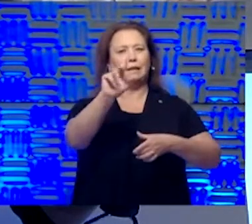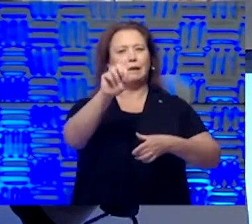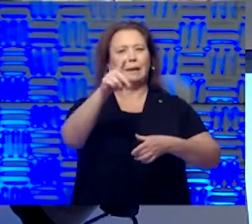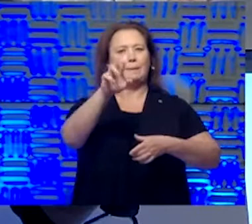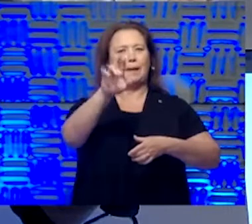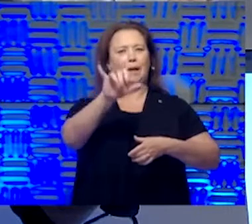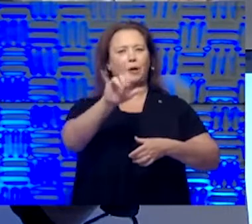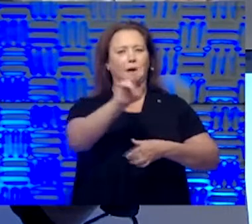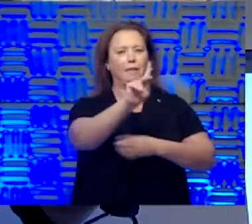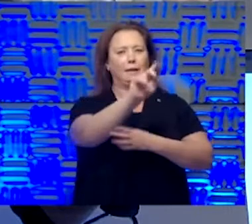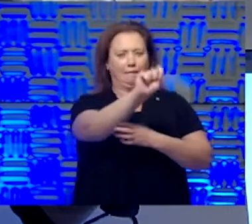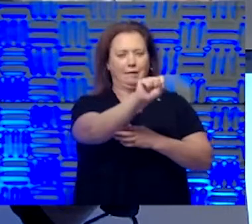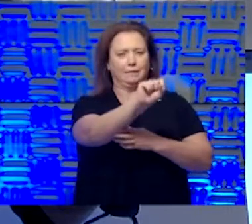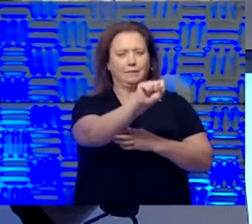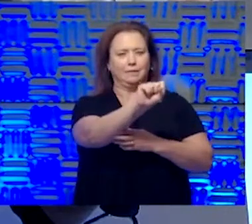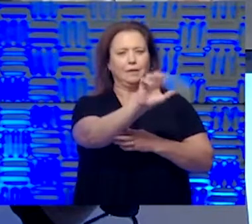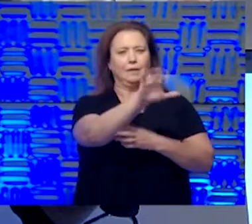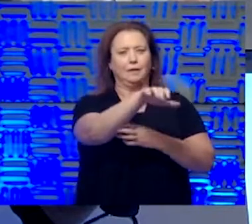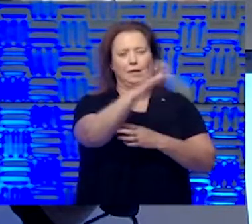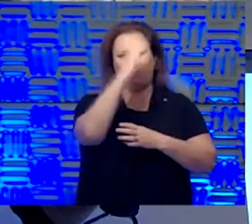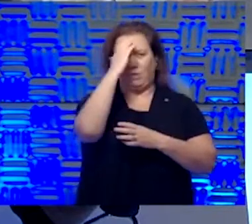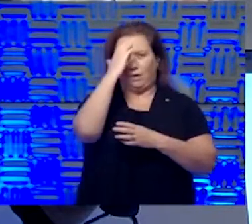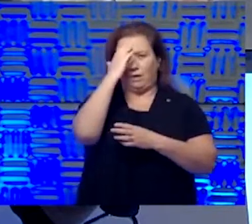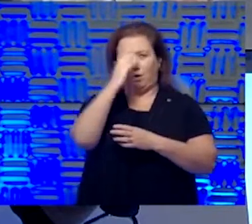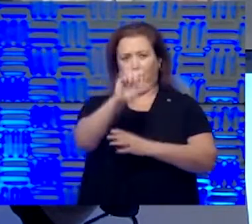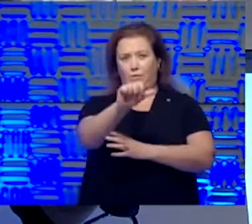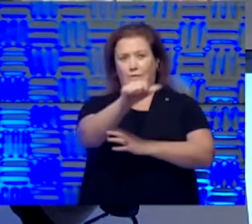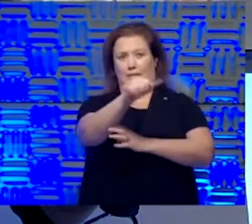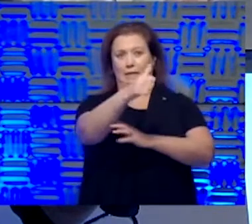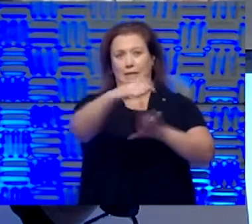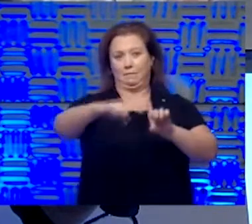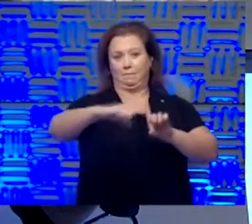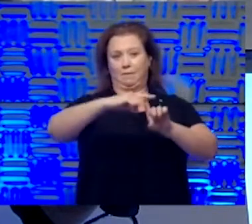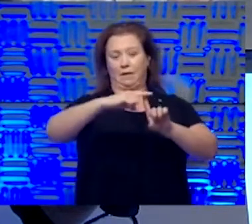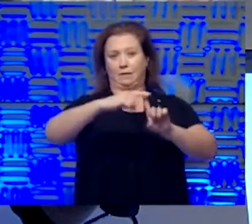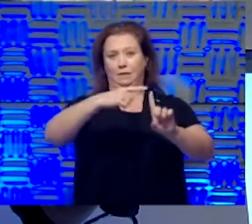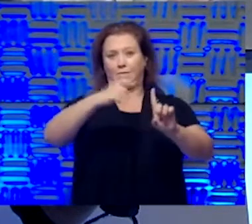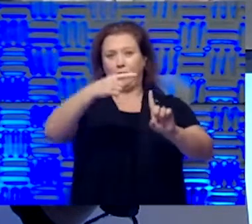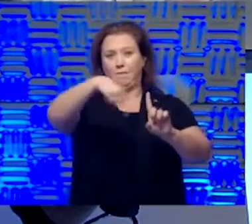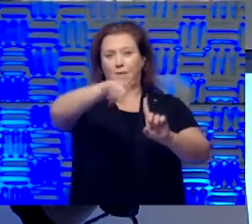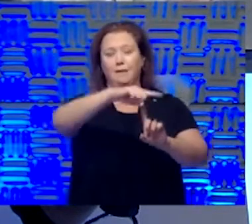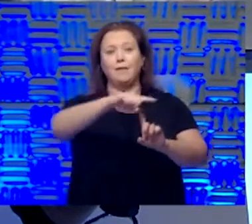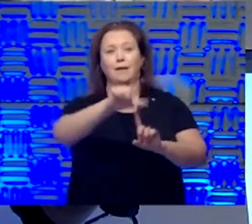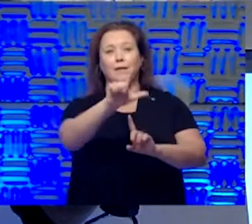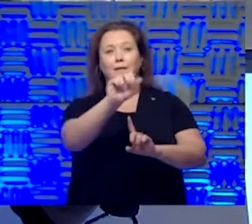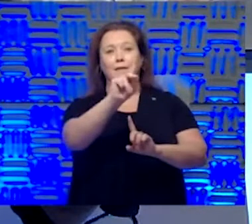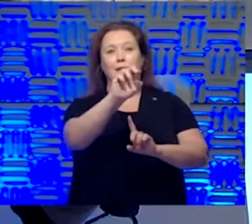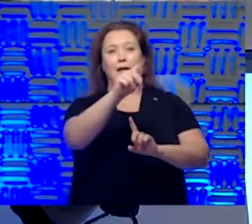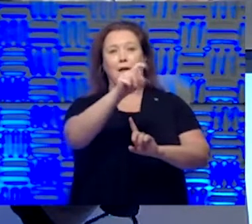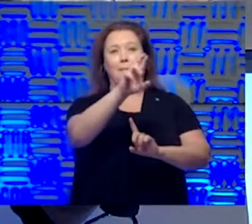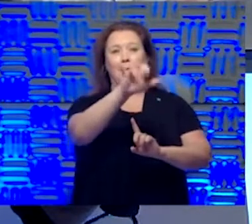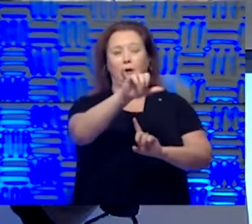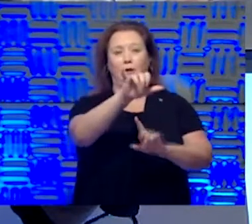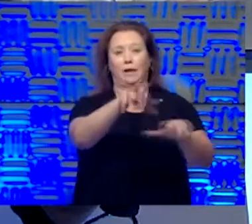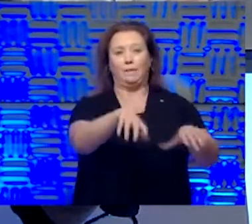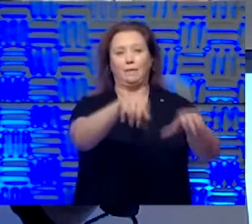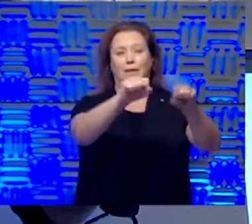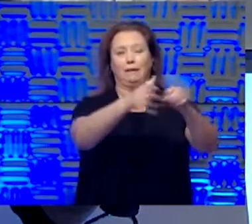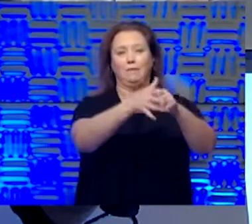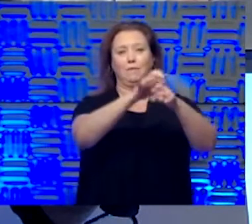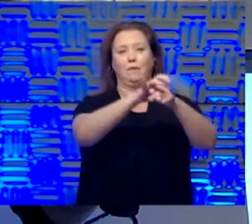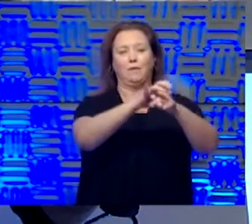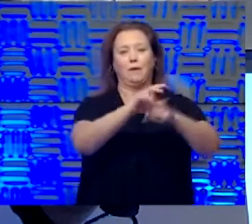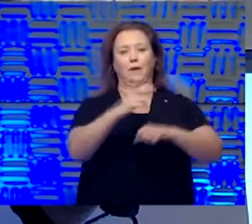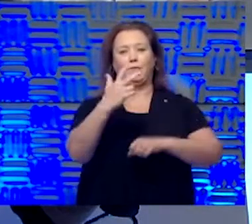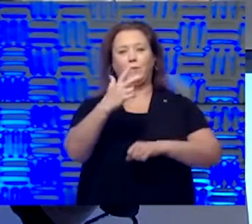on the Kansas side. Now we know at least 10 positive, and I think more I've heard, that have taken COVID to 3